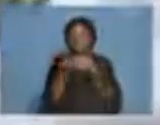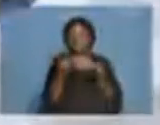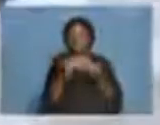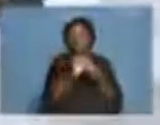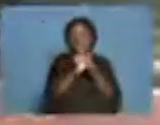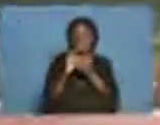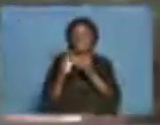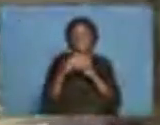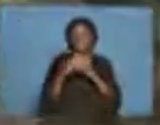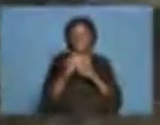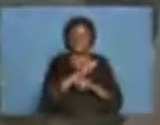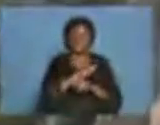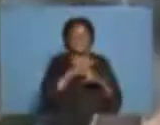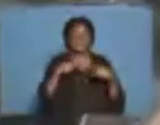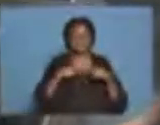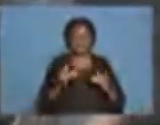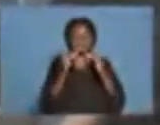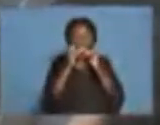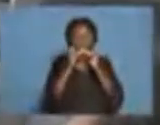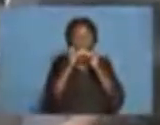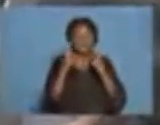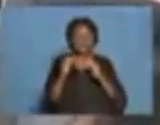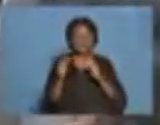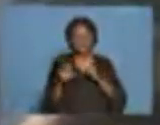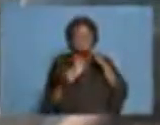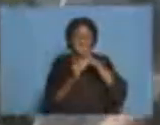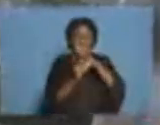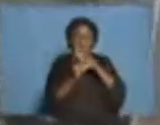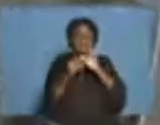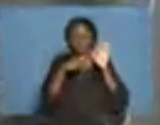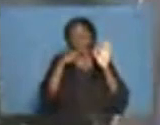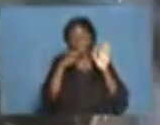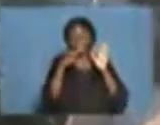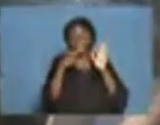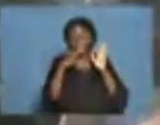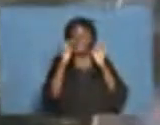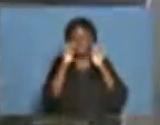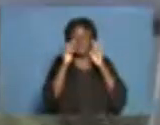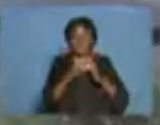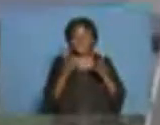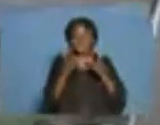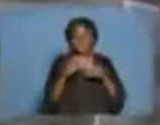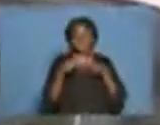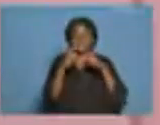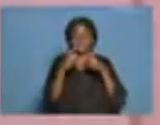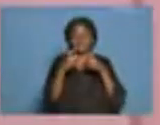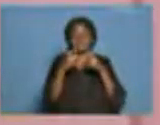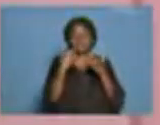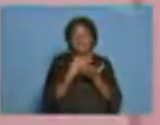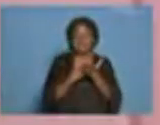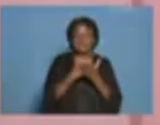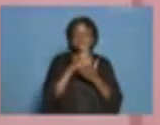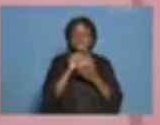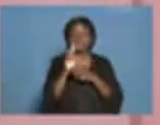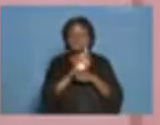She said, among other things, that their star witness wants to give evidence by video link because the married mother of one is in fear of her